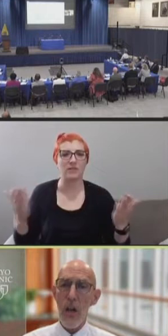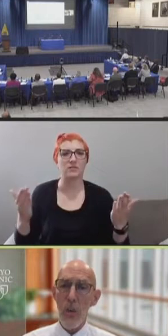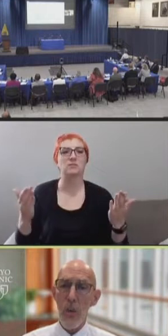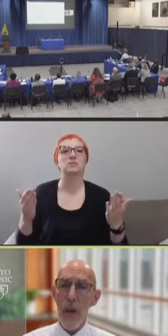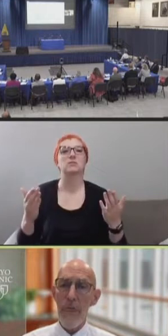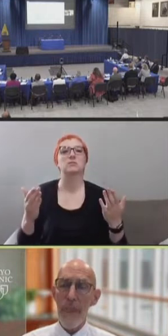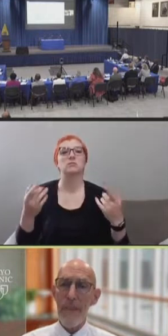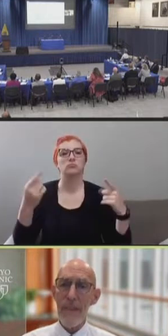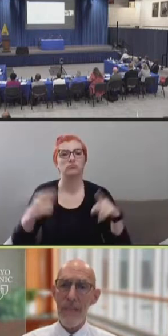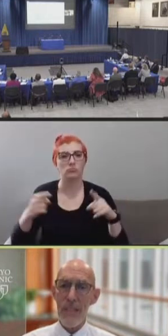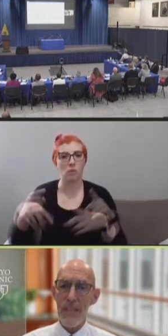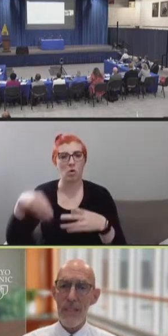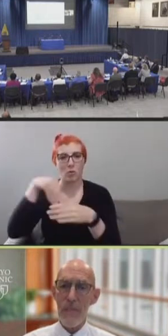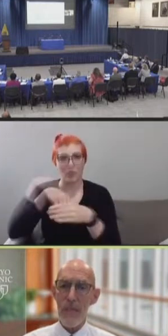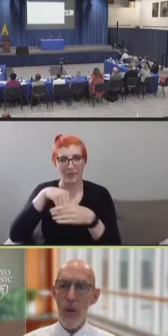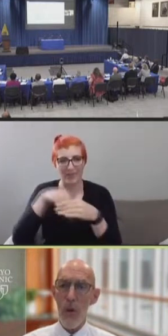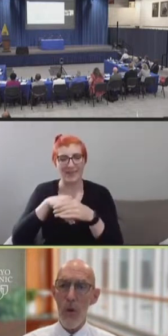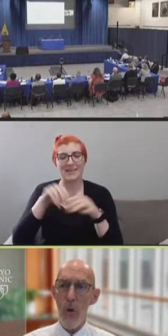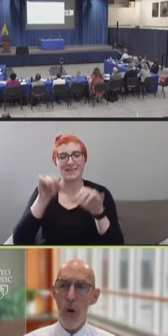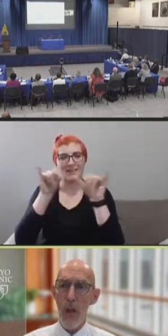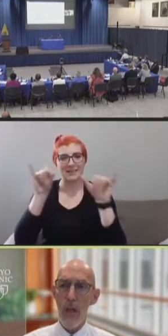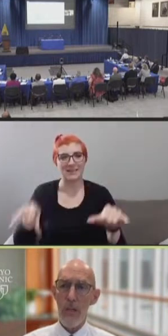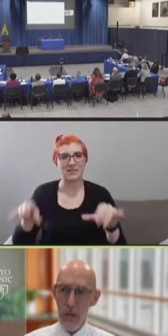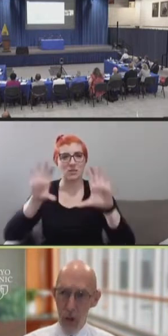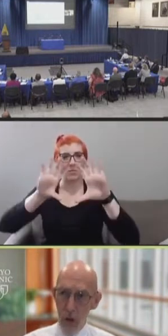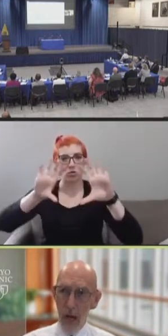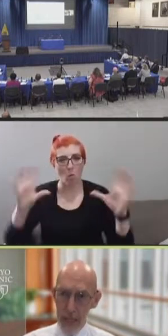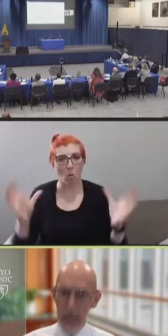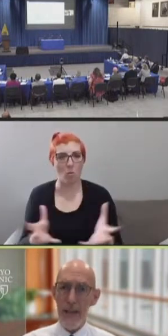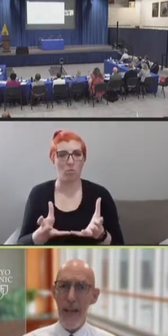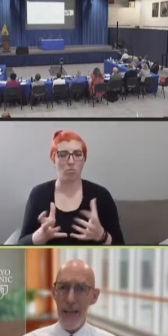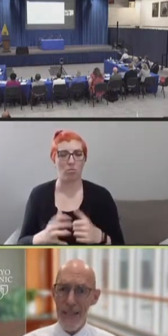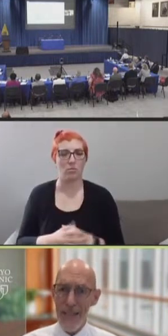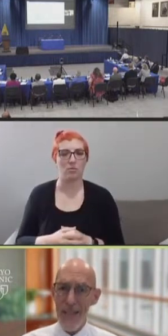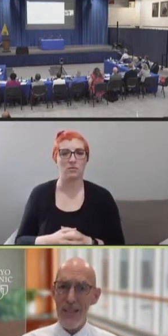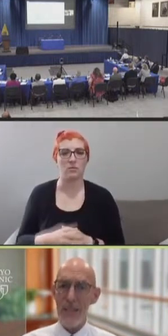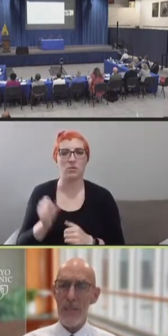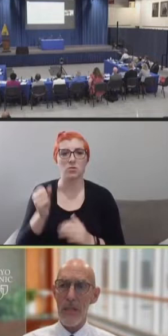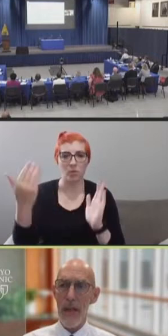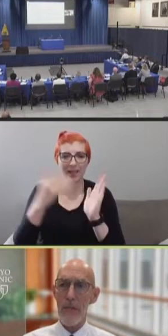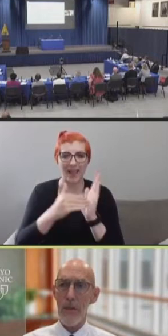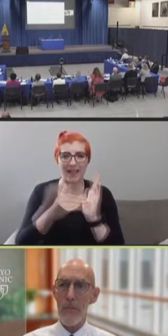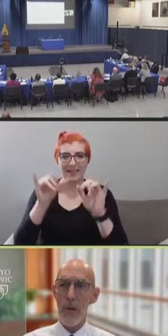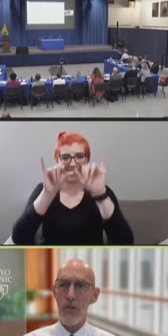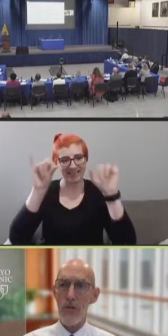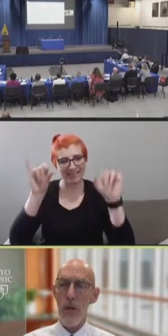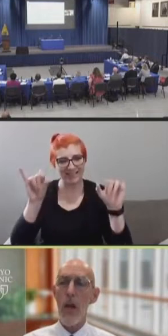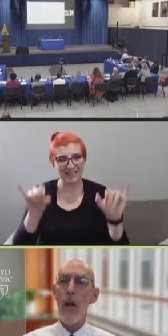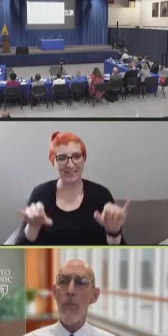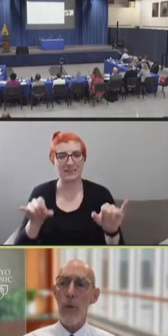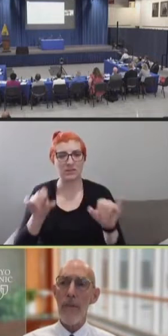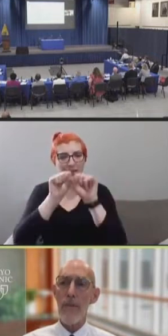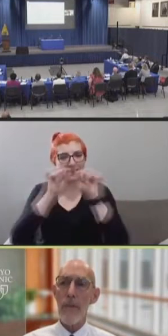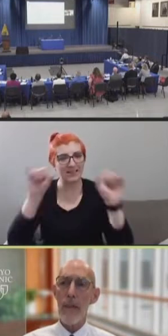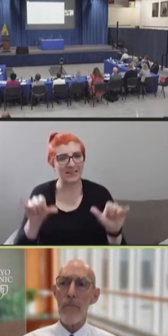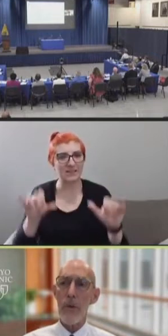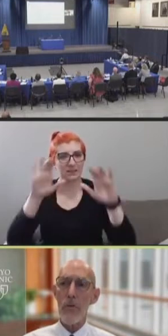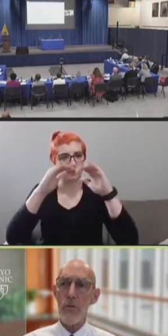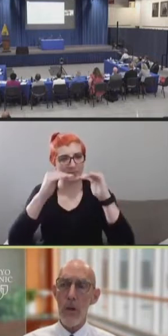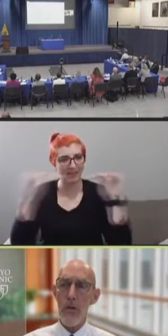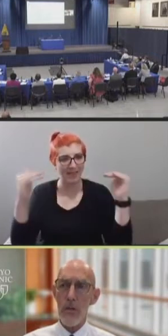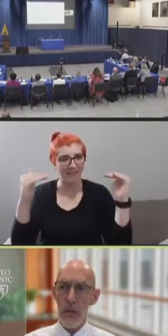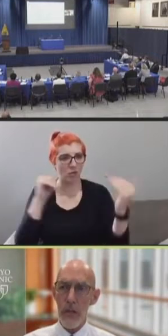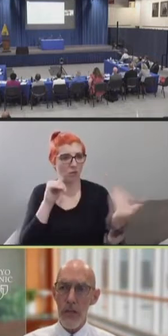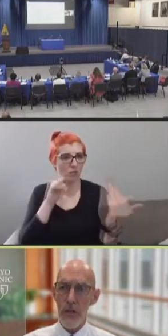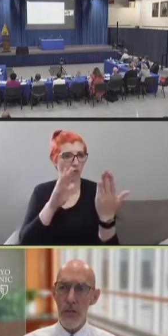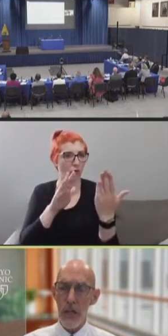occur within the system as a whole. So again, a systems level approach rather than the approach